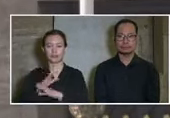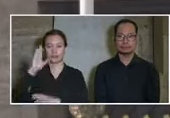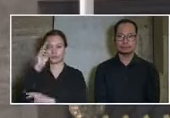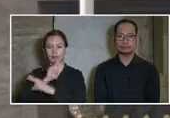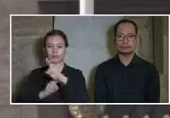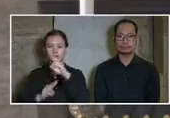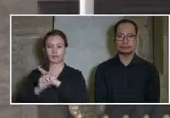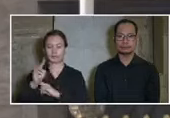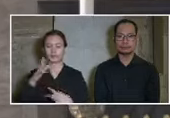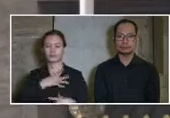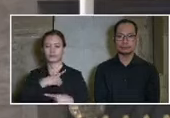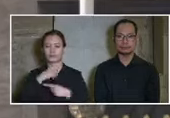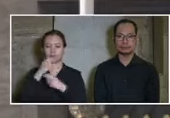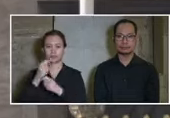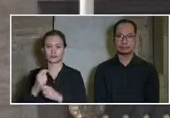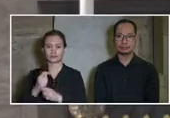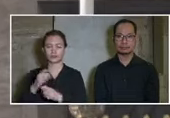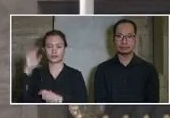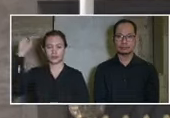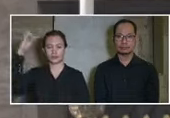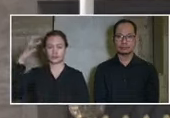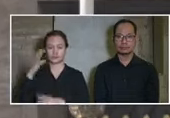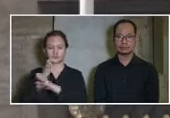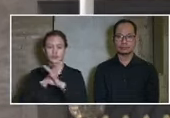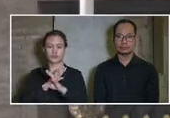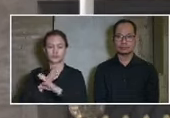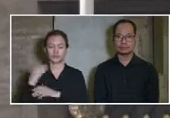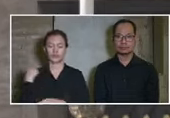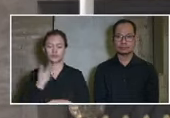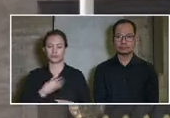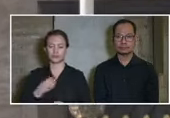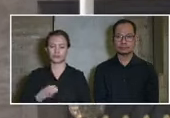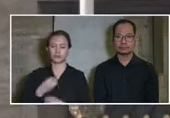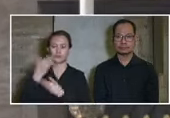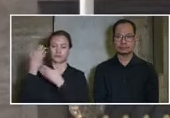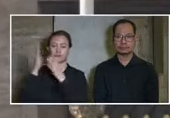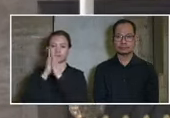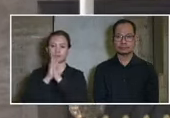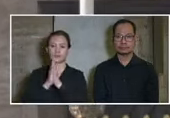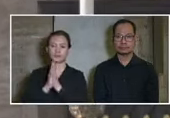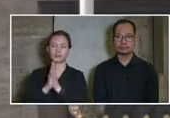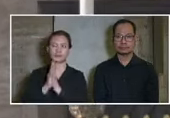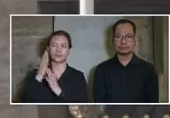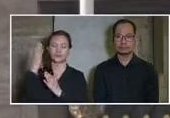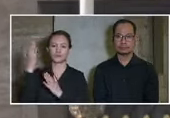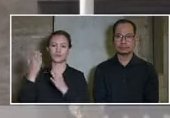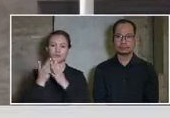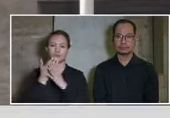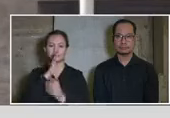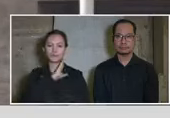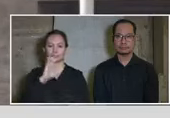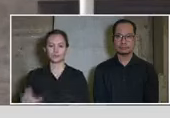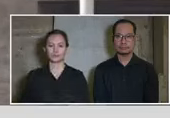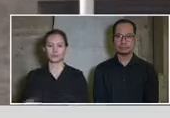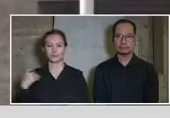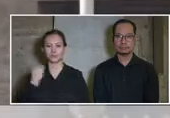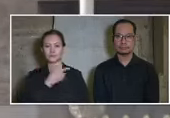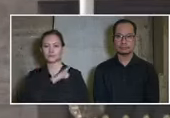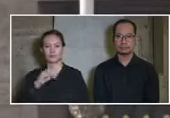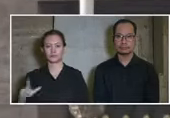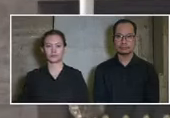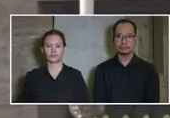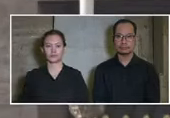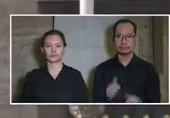Trusting in your provident care, we bring our petitions before you, through Christ our Lord.